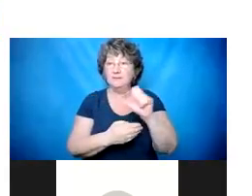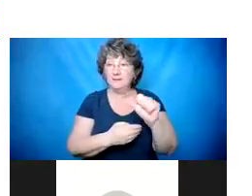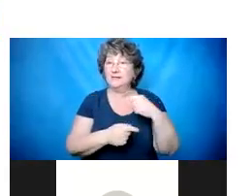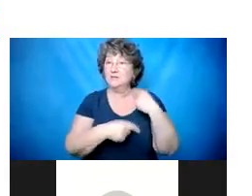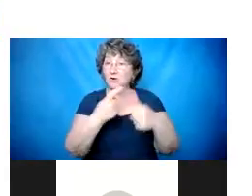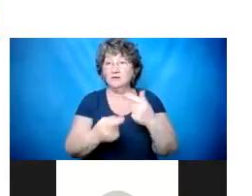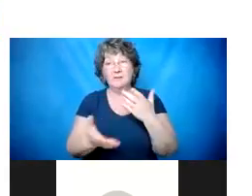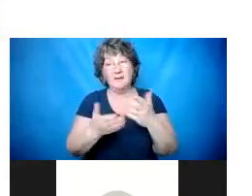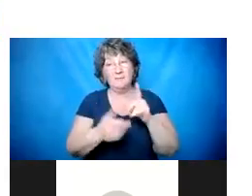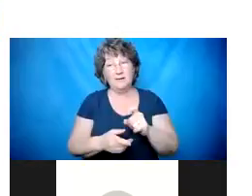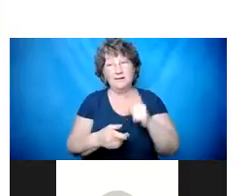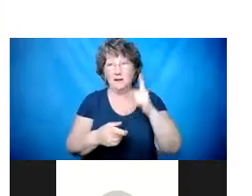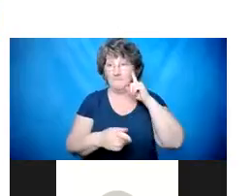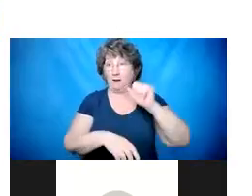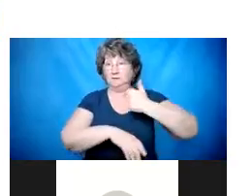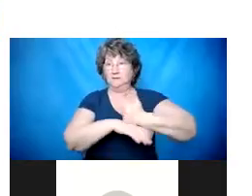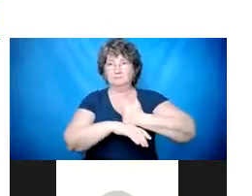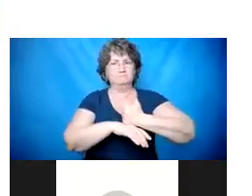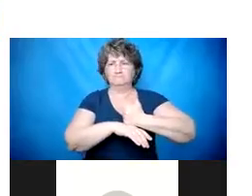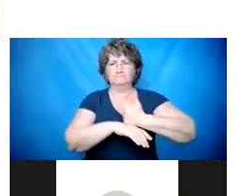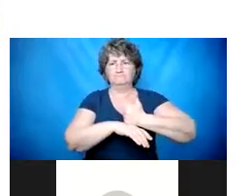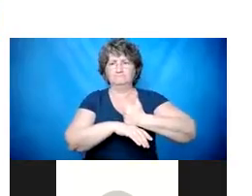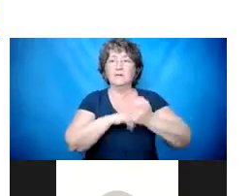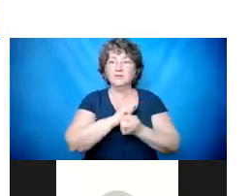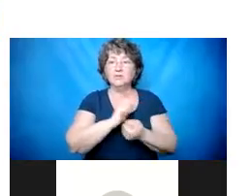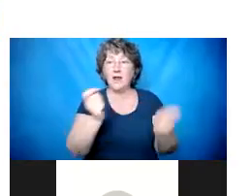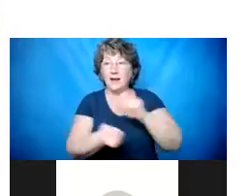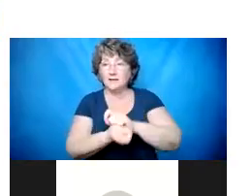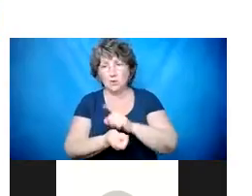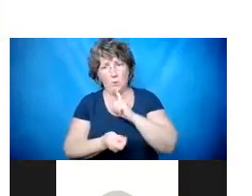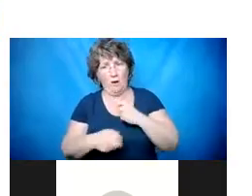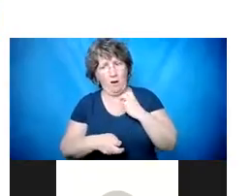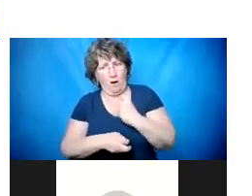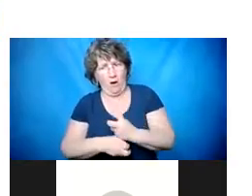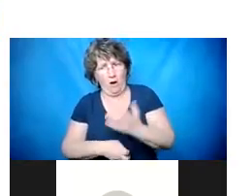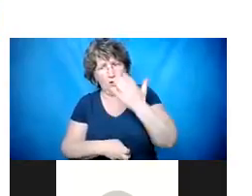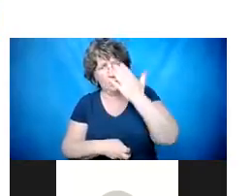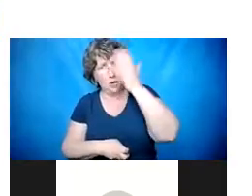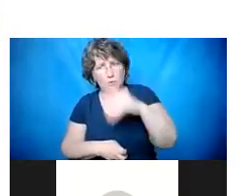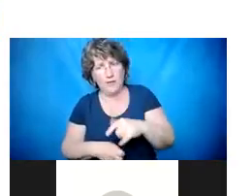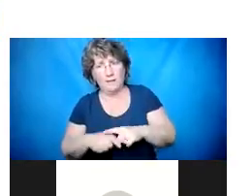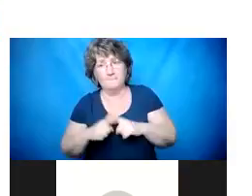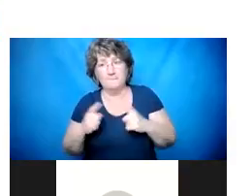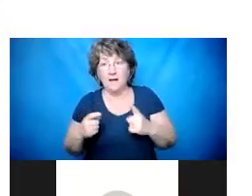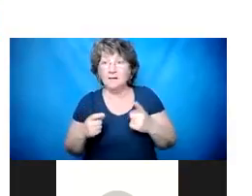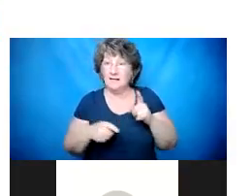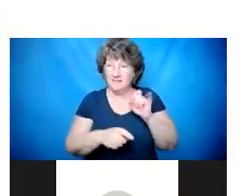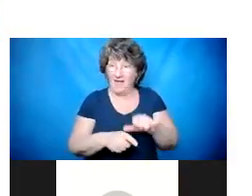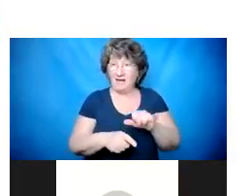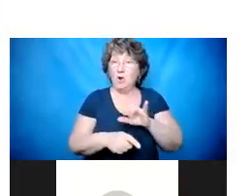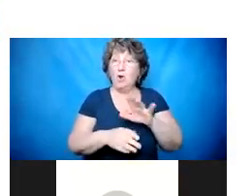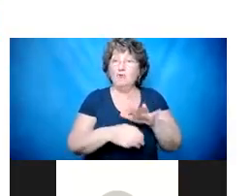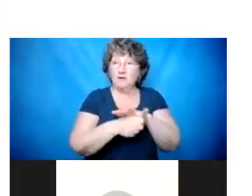mindset. Change is not easy, we understand. Perhaps this is an opportunity to profoundly change the regional center and how we serve